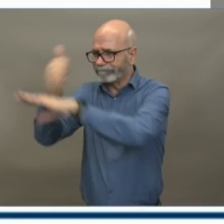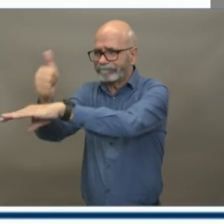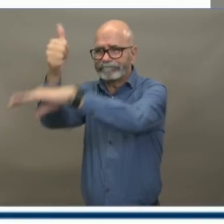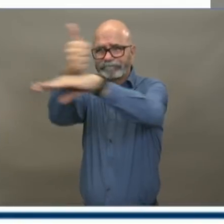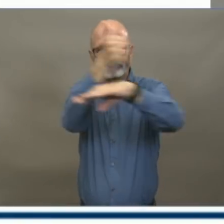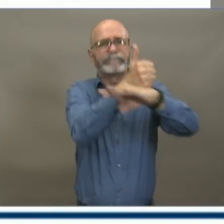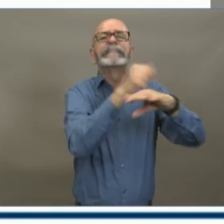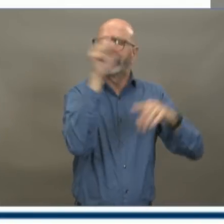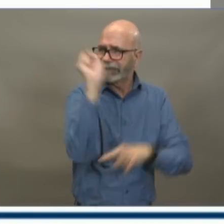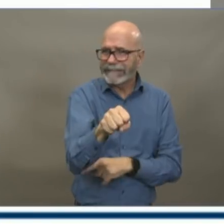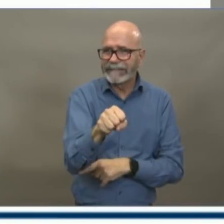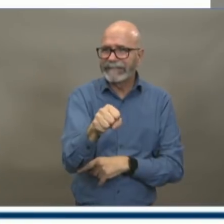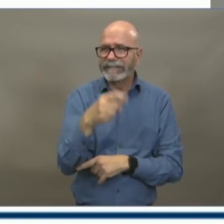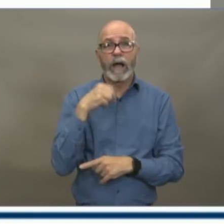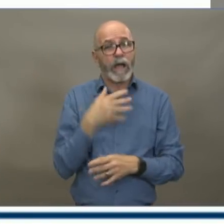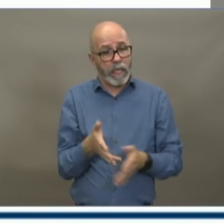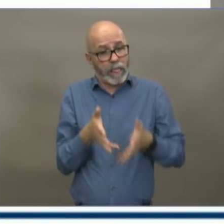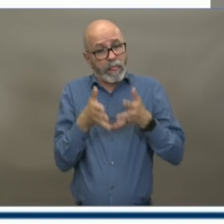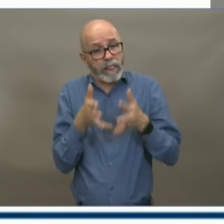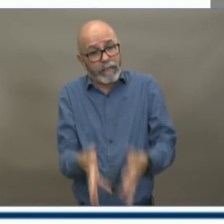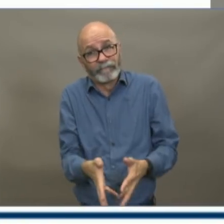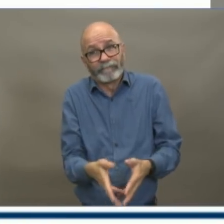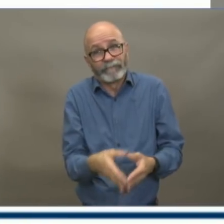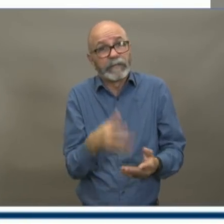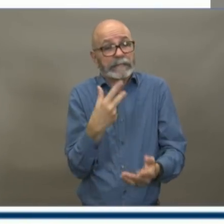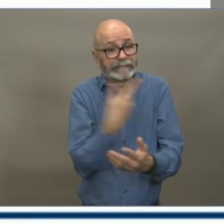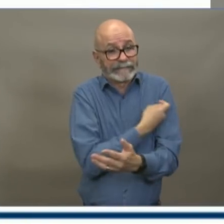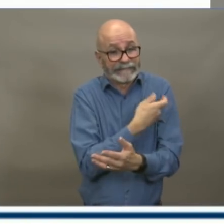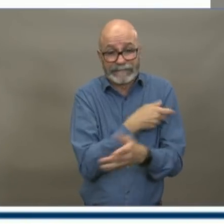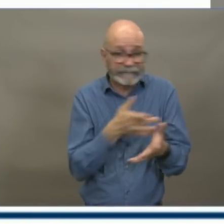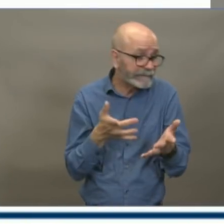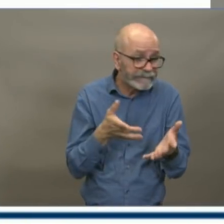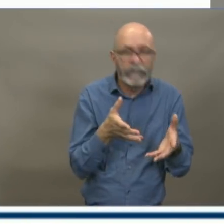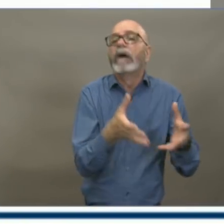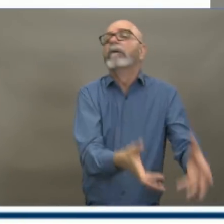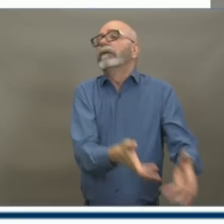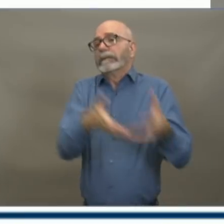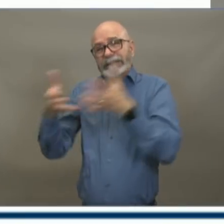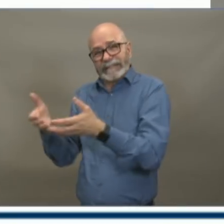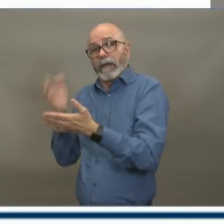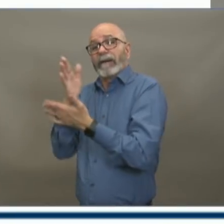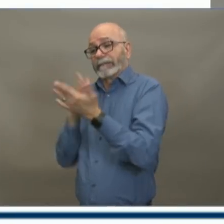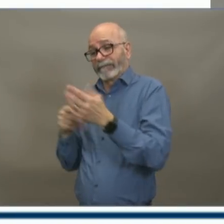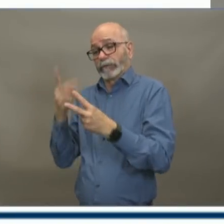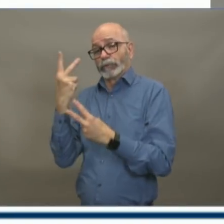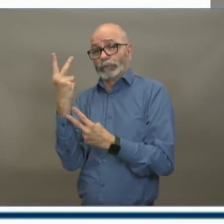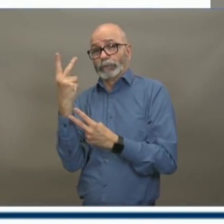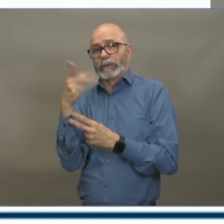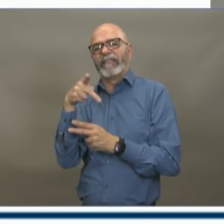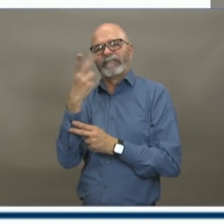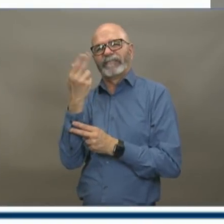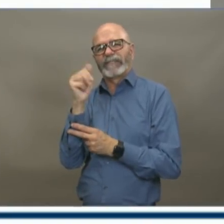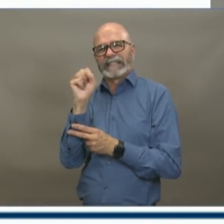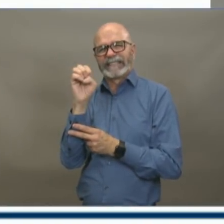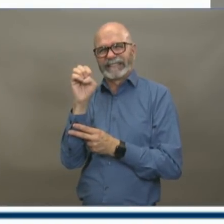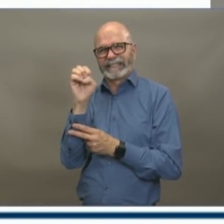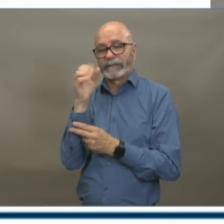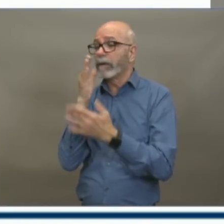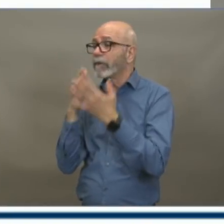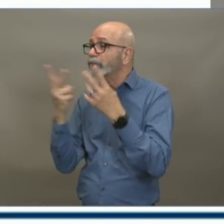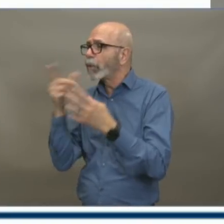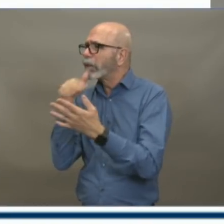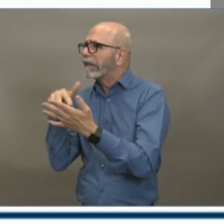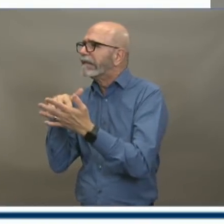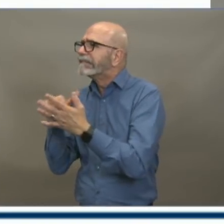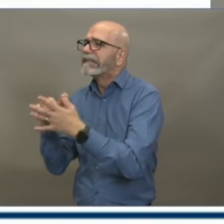limited amounts of vaccine, and we've said certainly when we get into phase 2, they will be one of our vulnerable communities that we make a